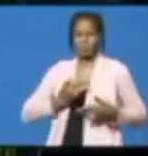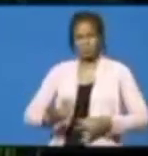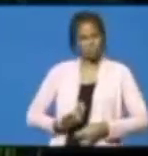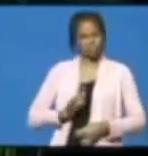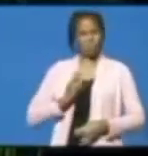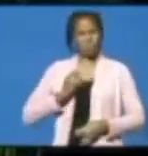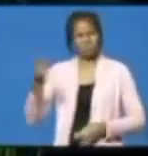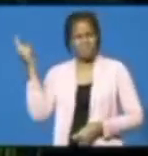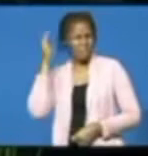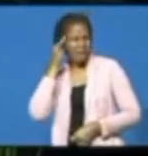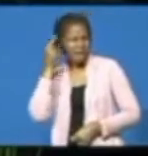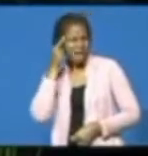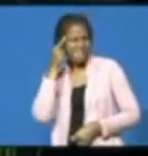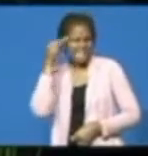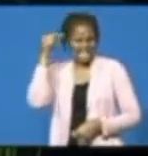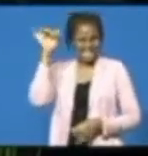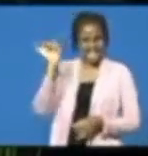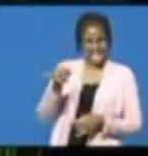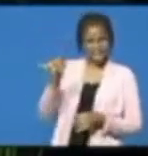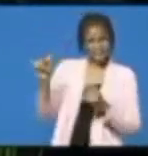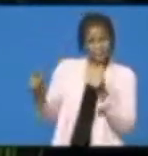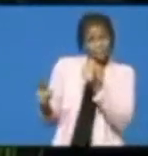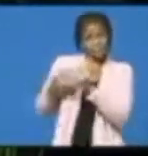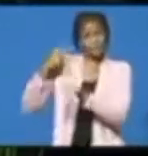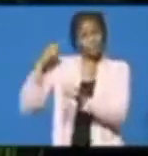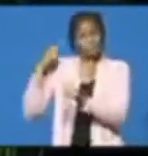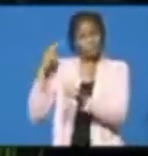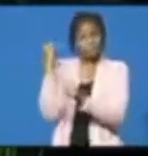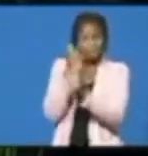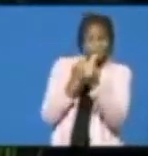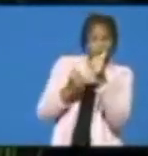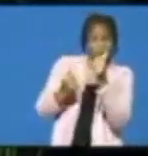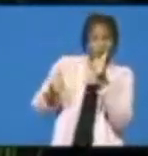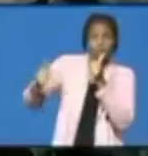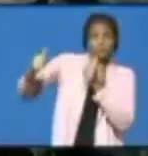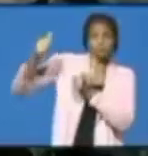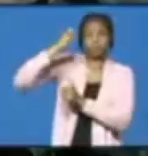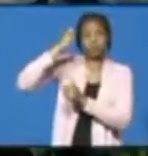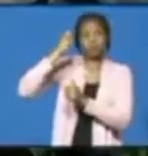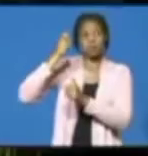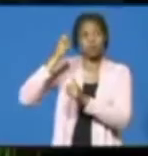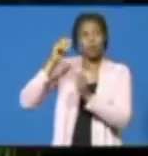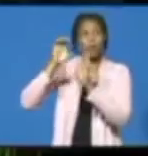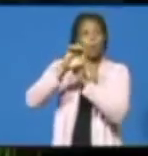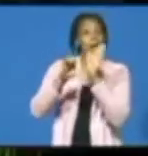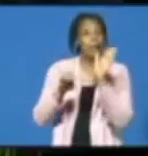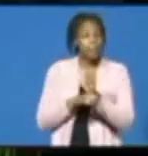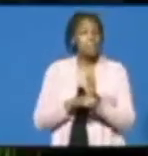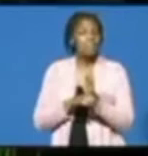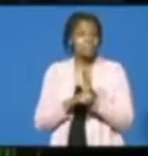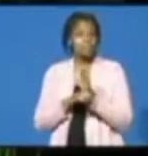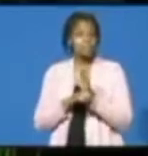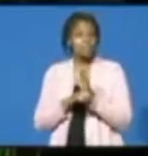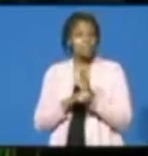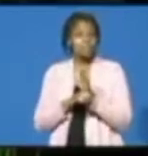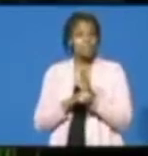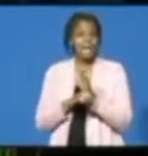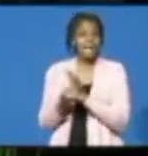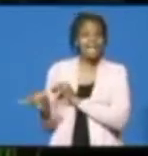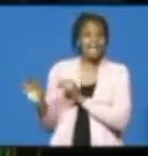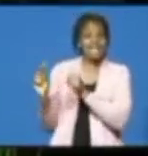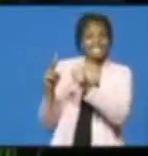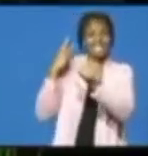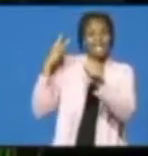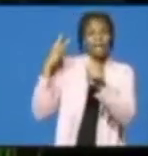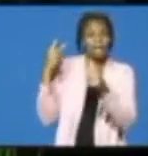your mind. This is the first great commandment, and the